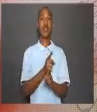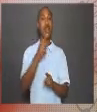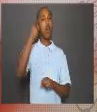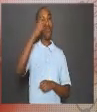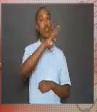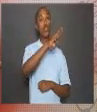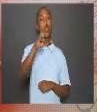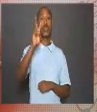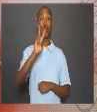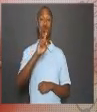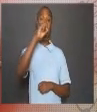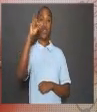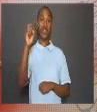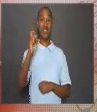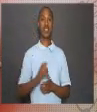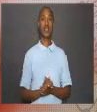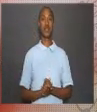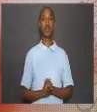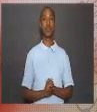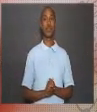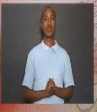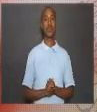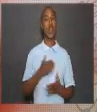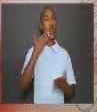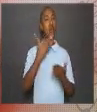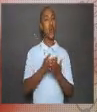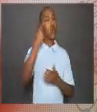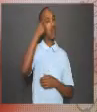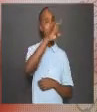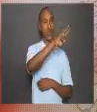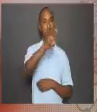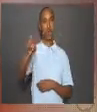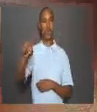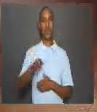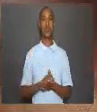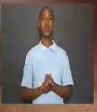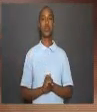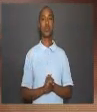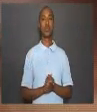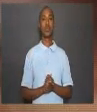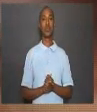those two questions? Good for you.